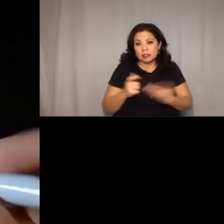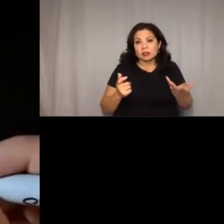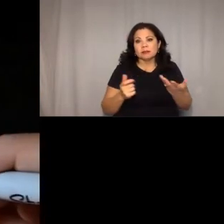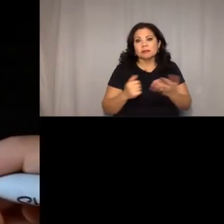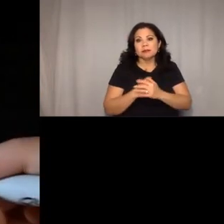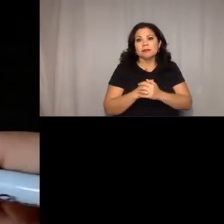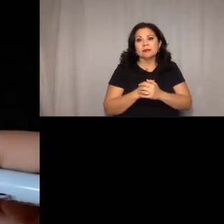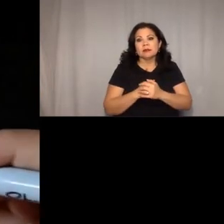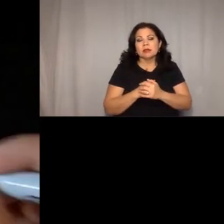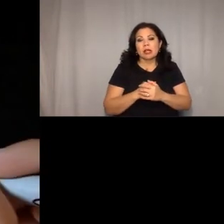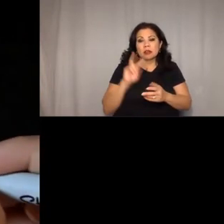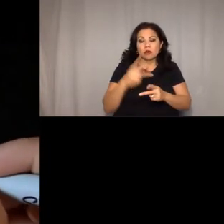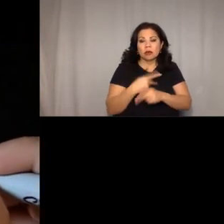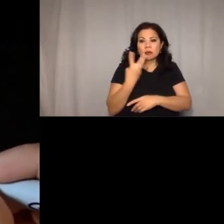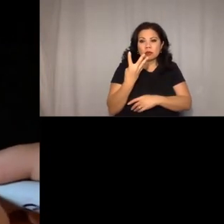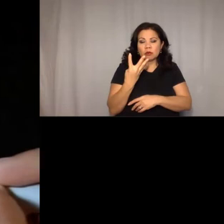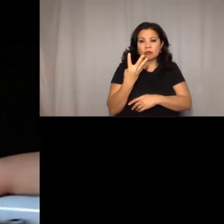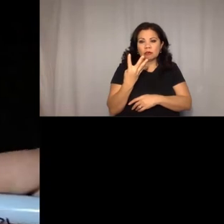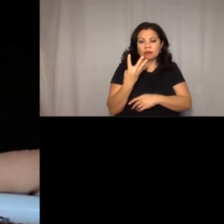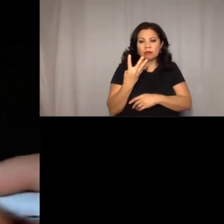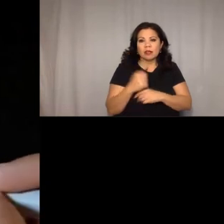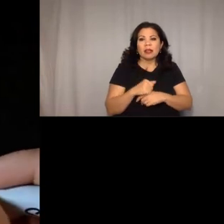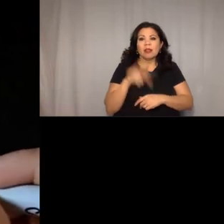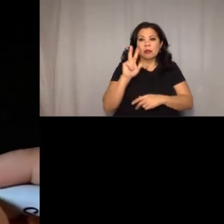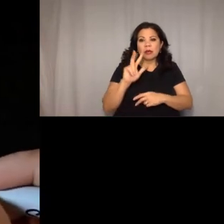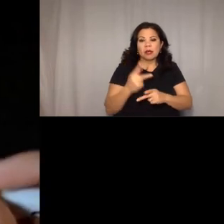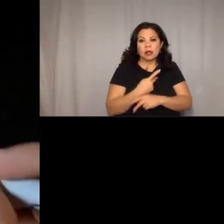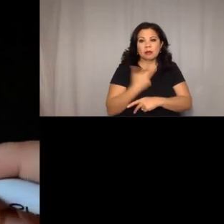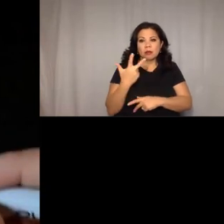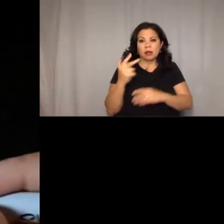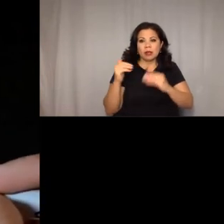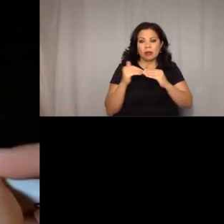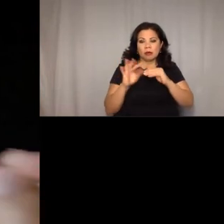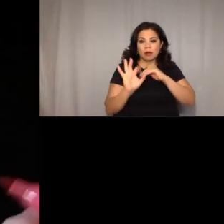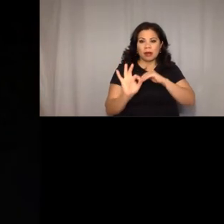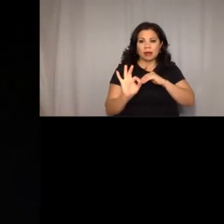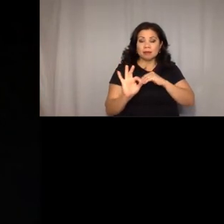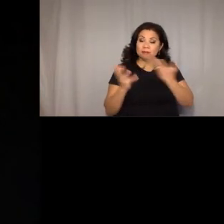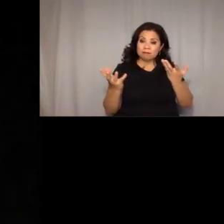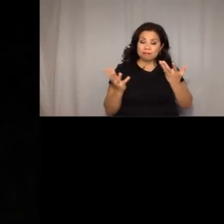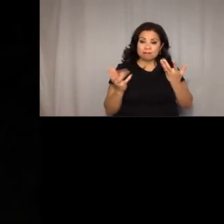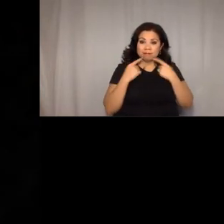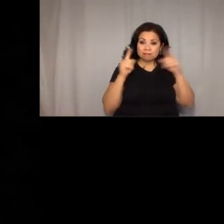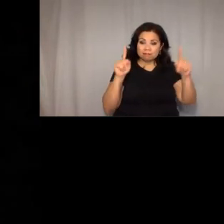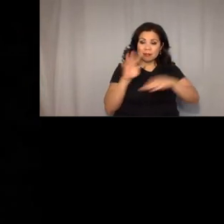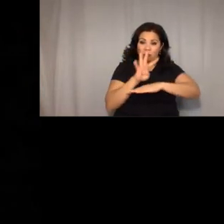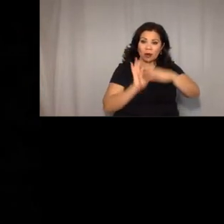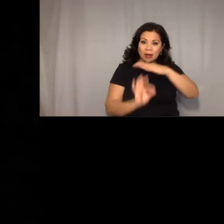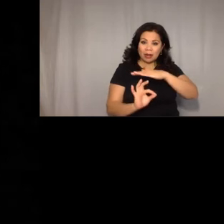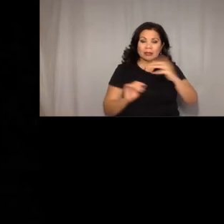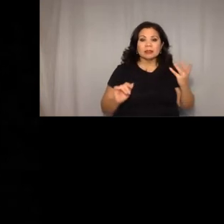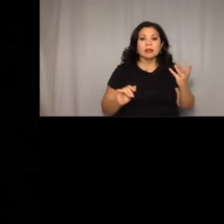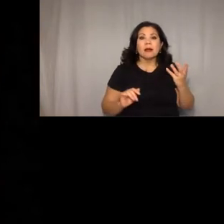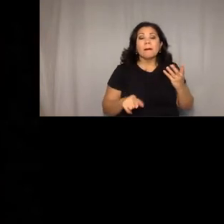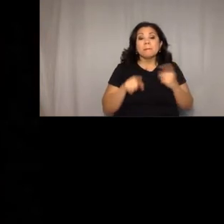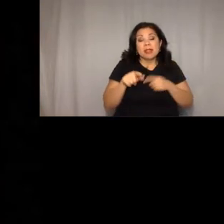cancel. 2 times 2 is 4. 3 times 3 is 9. So there we go, 4/9. So again,